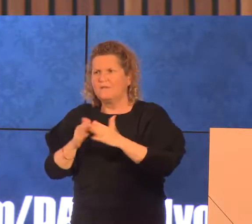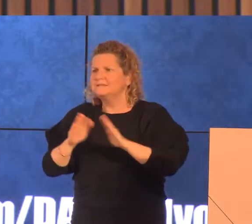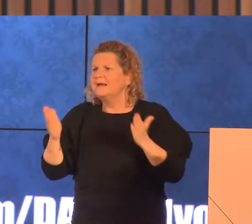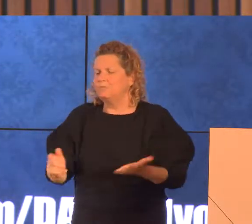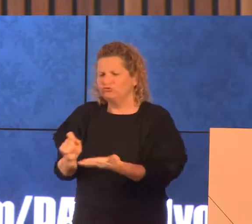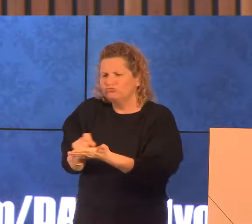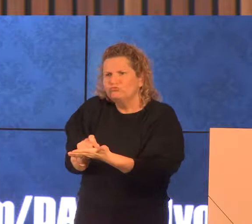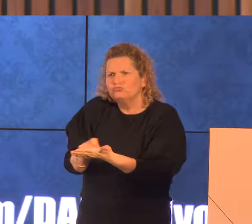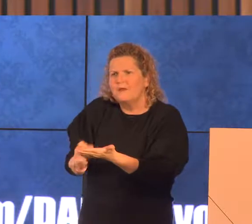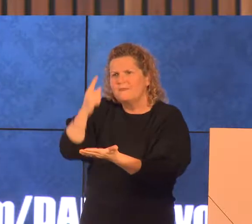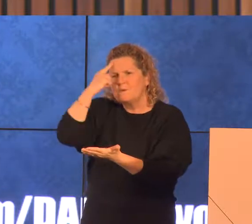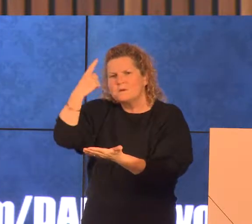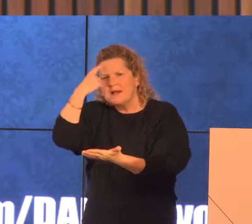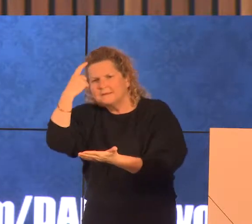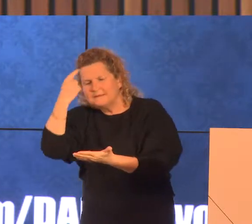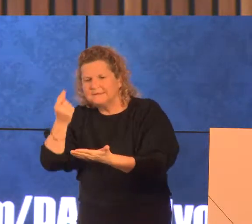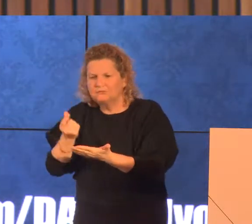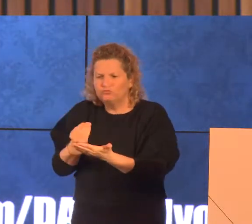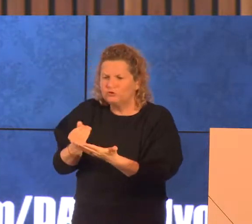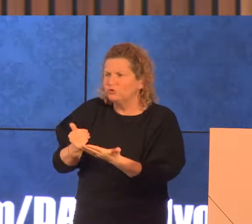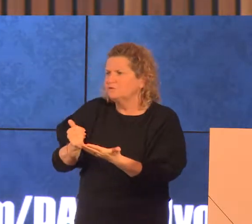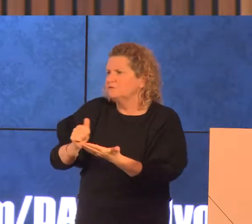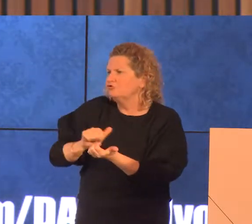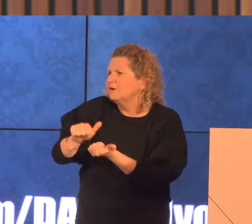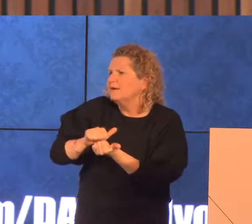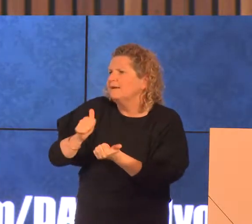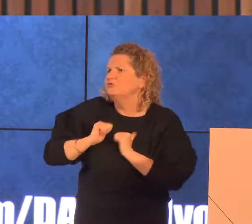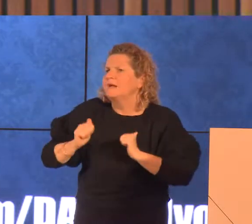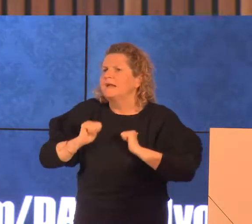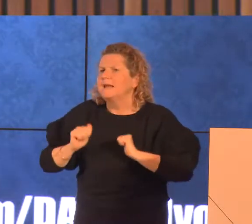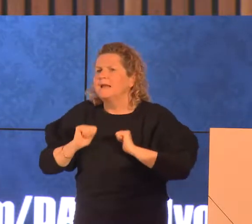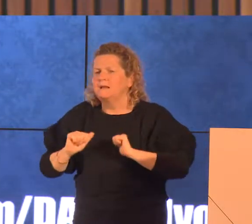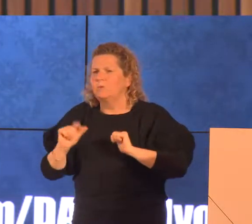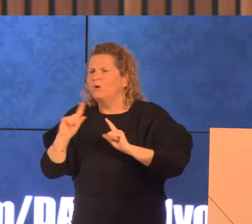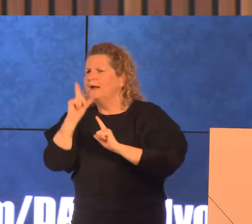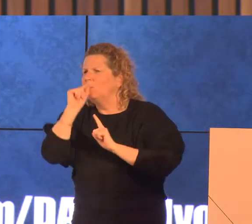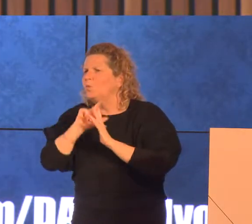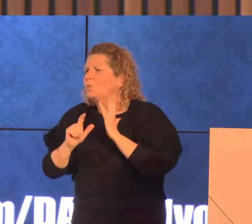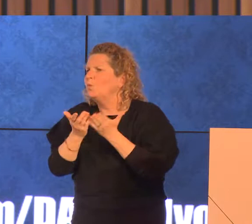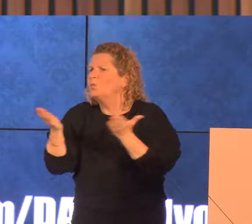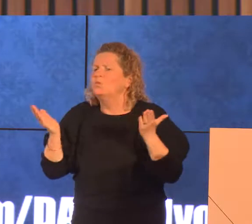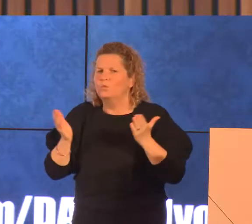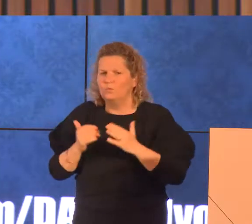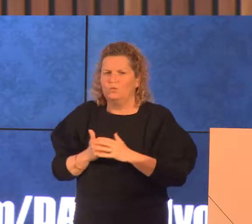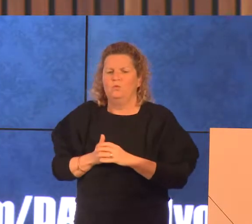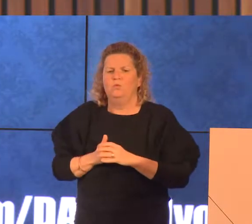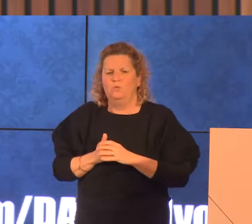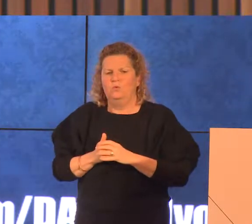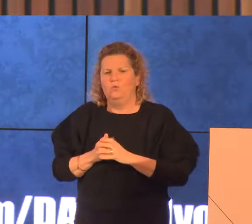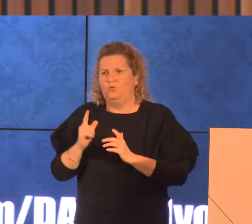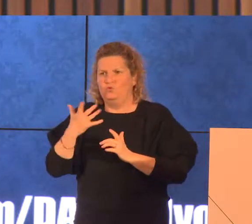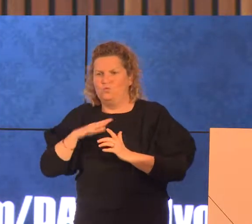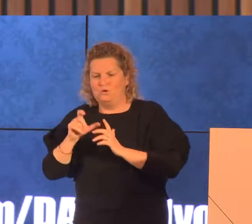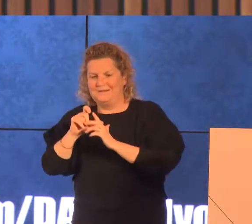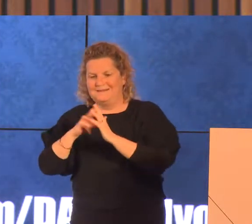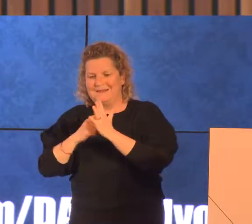the kind of resources, training and that the network can do and that you would like Daru to provide